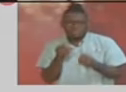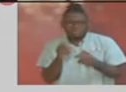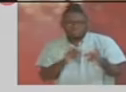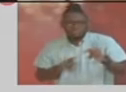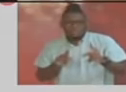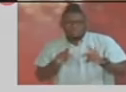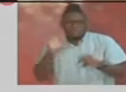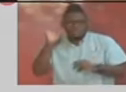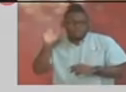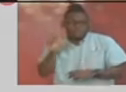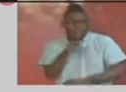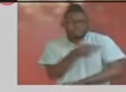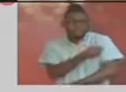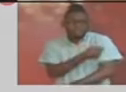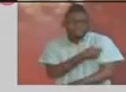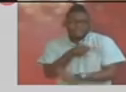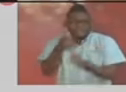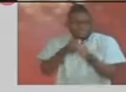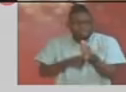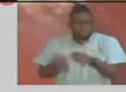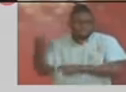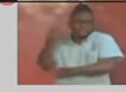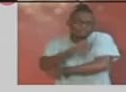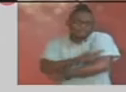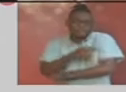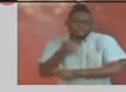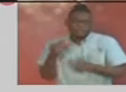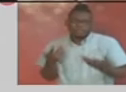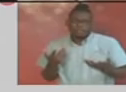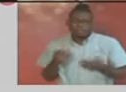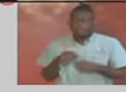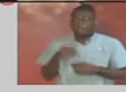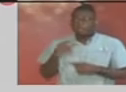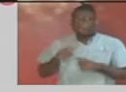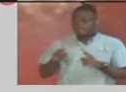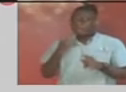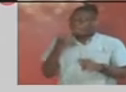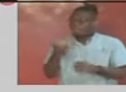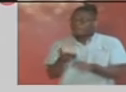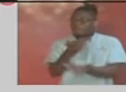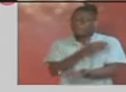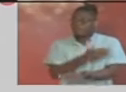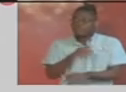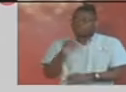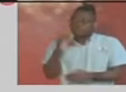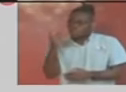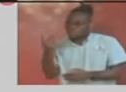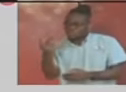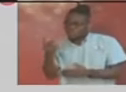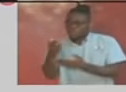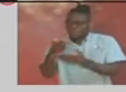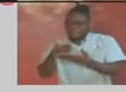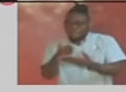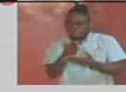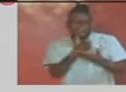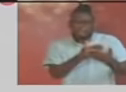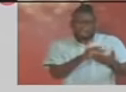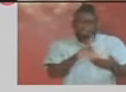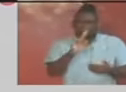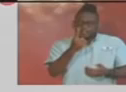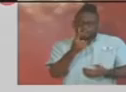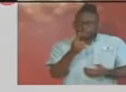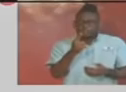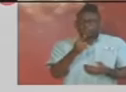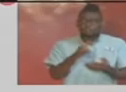population. As we said before, we're looking at two phases, more or less. We're looking to protect the vulnerable population as quickly